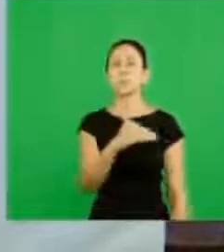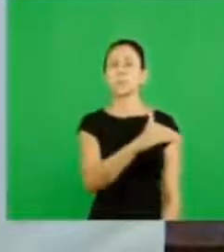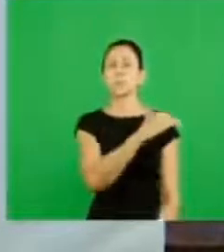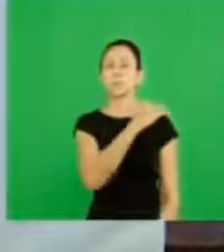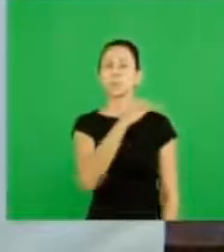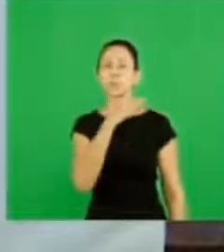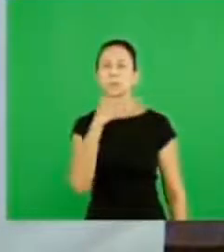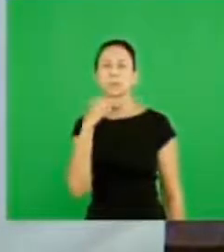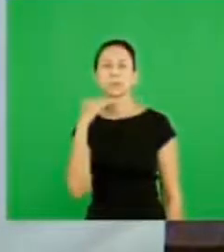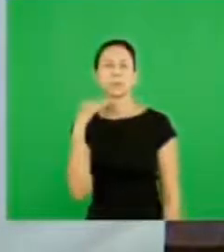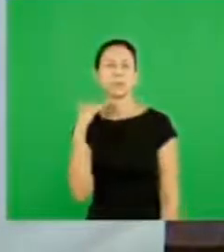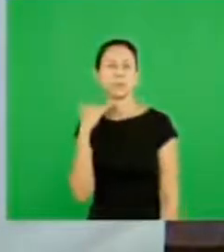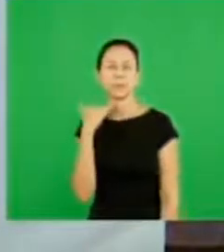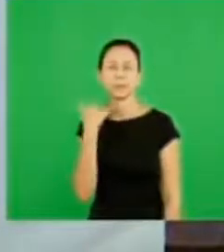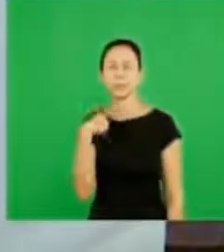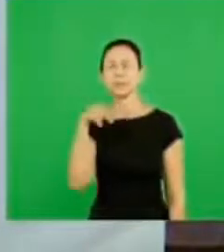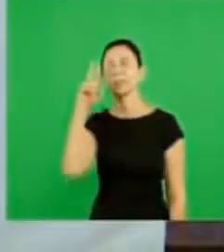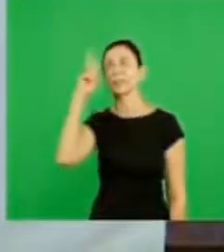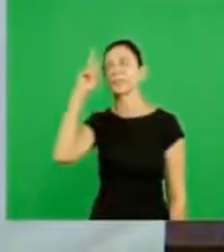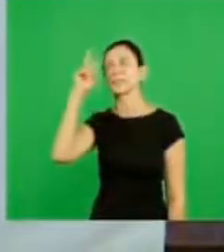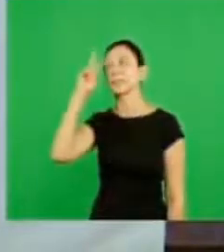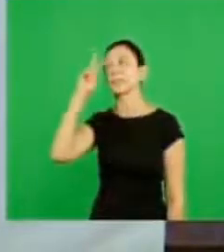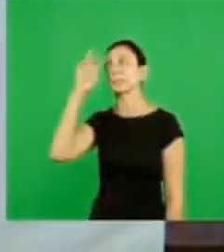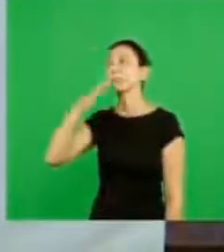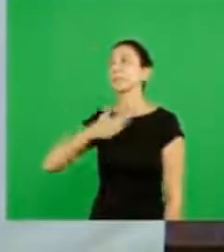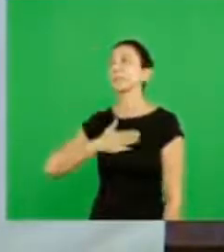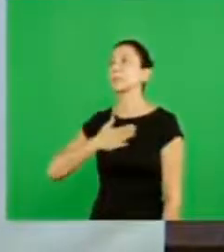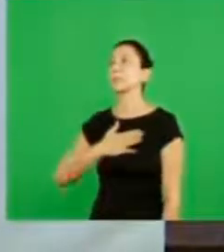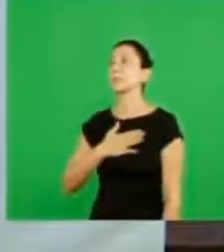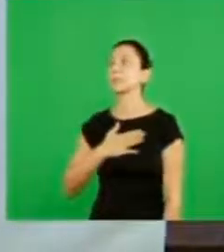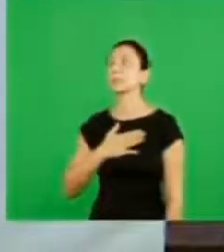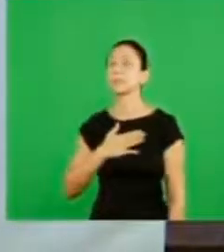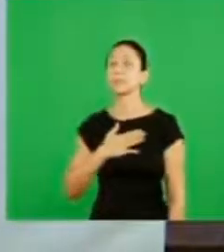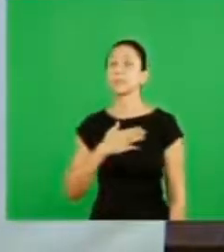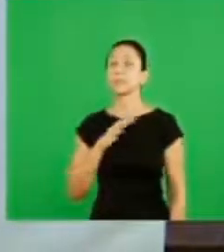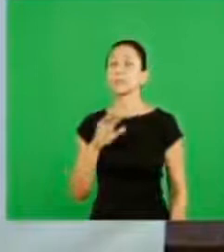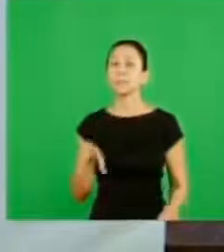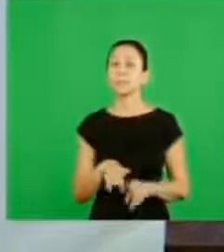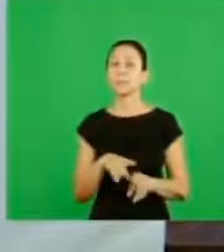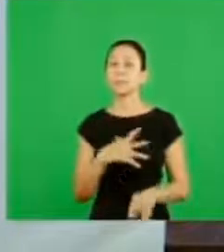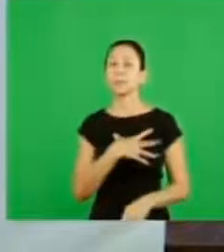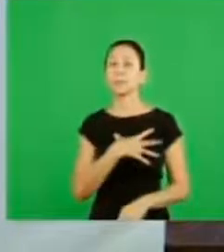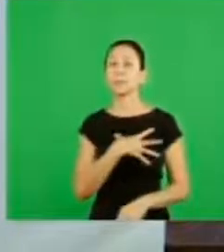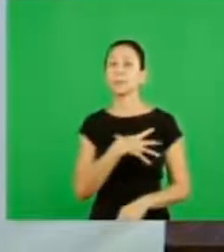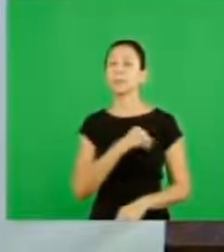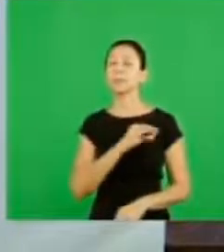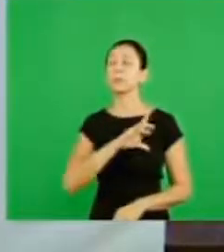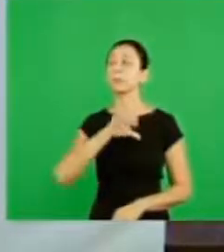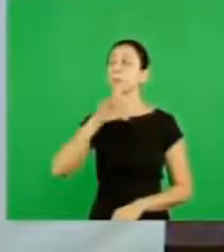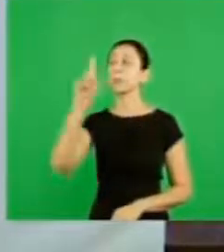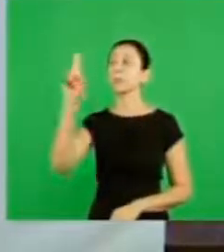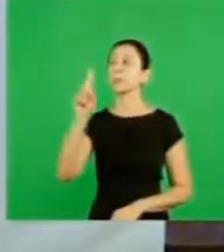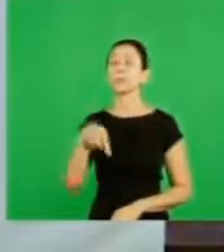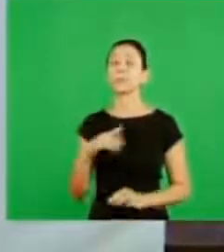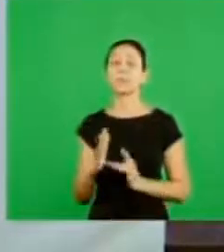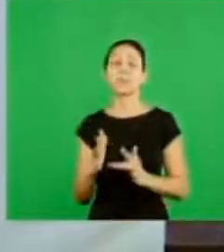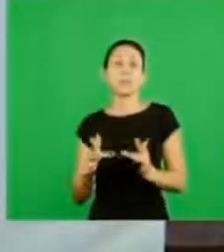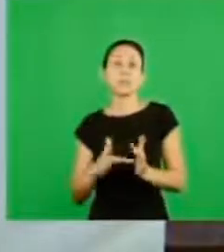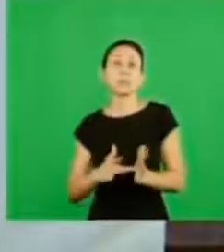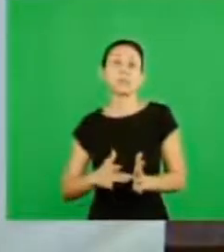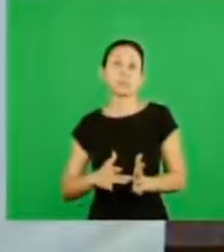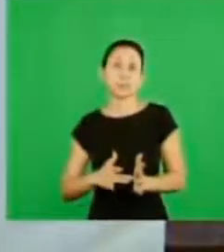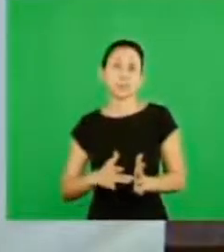that you have prepared, who is the mortal man for you to remember him? It's the Son of Man, which is